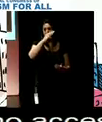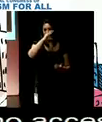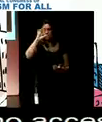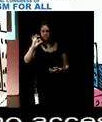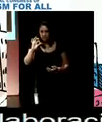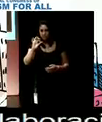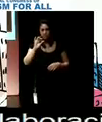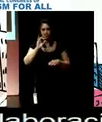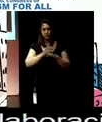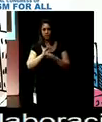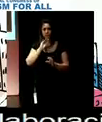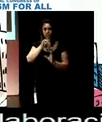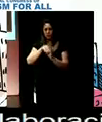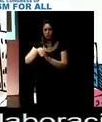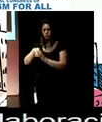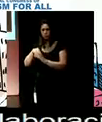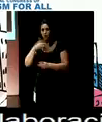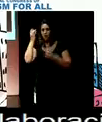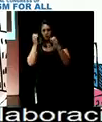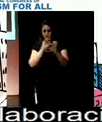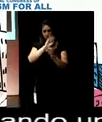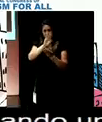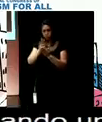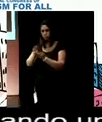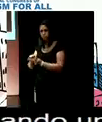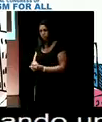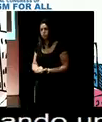Foundation, including a wide range of activities.